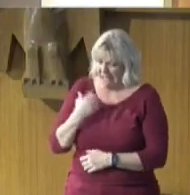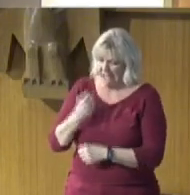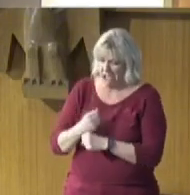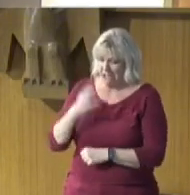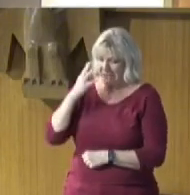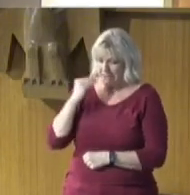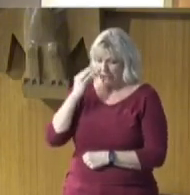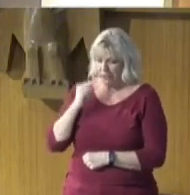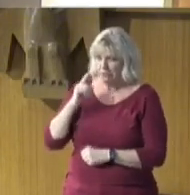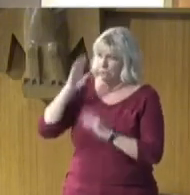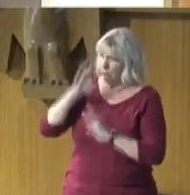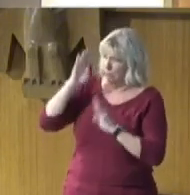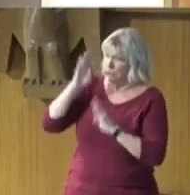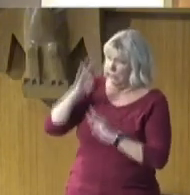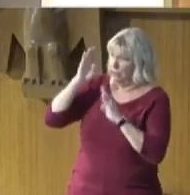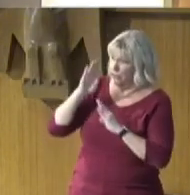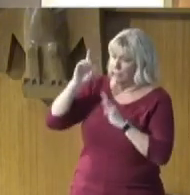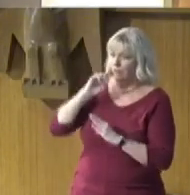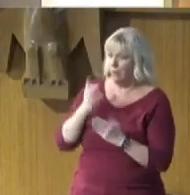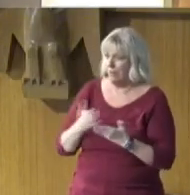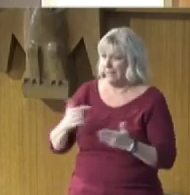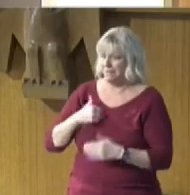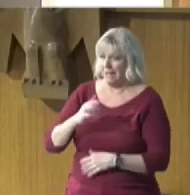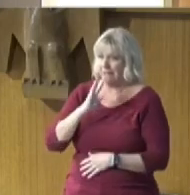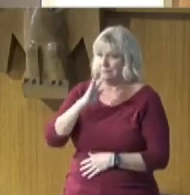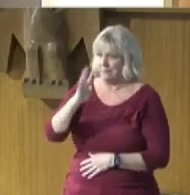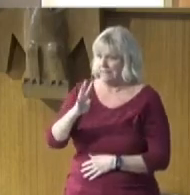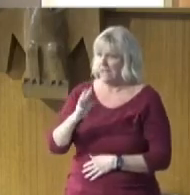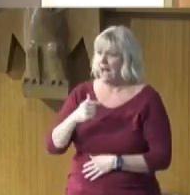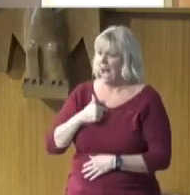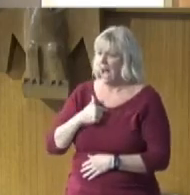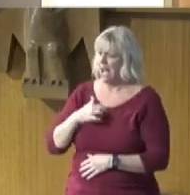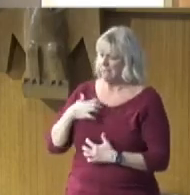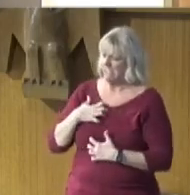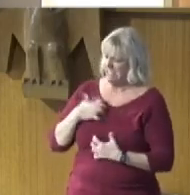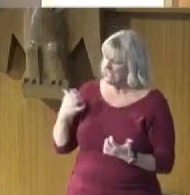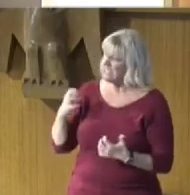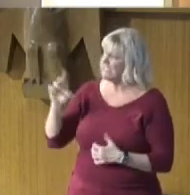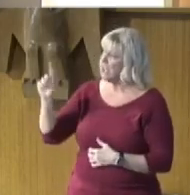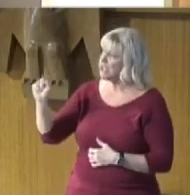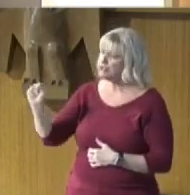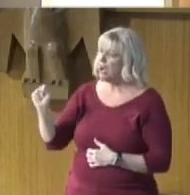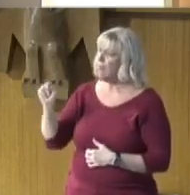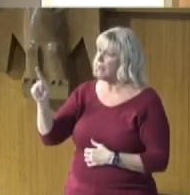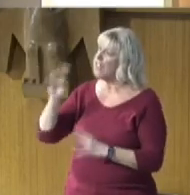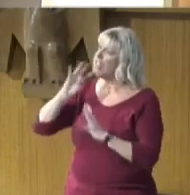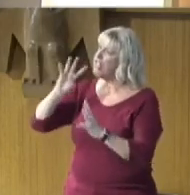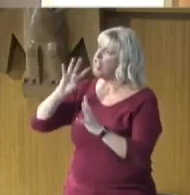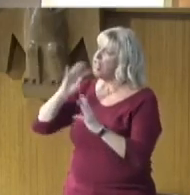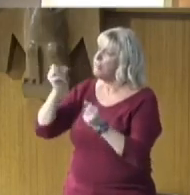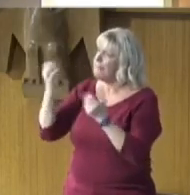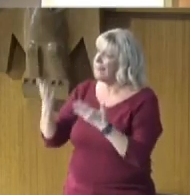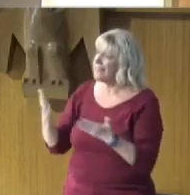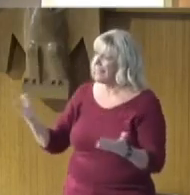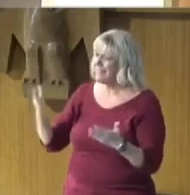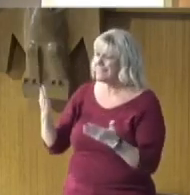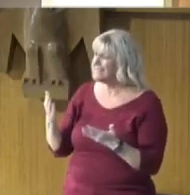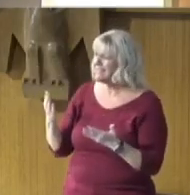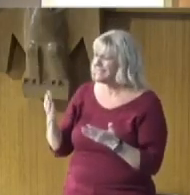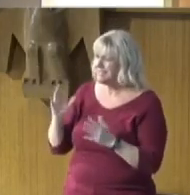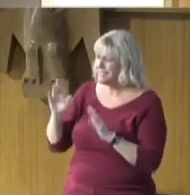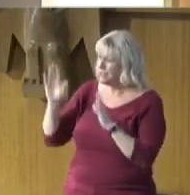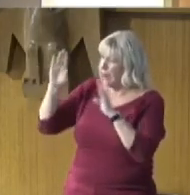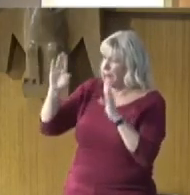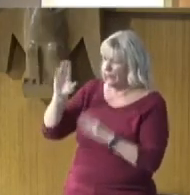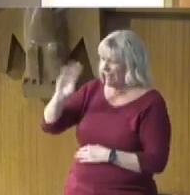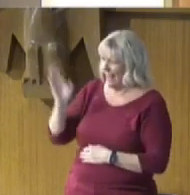say out loud, I am agitated that Trump never gets in trouble for all the stupid things that he says out loud. The volume of garbage